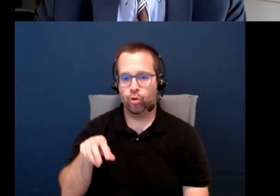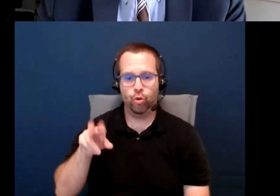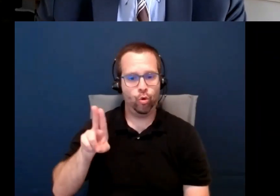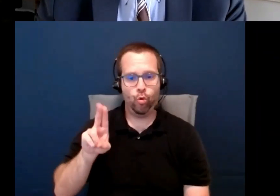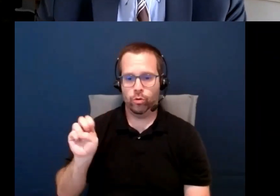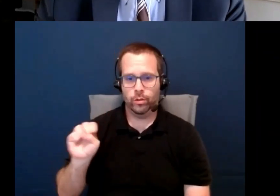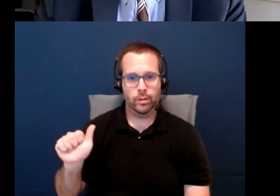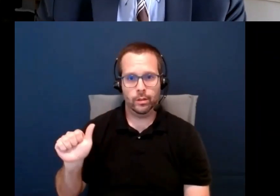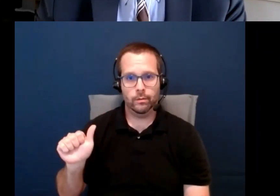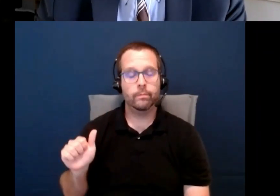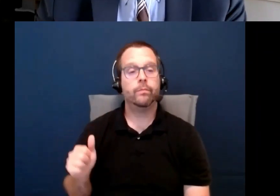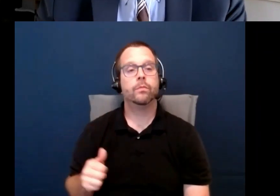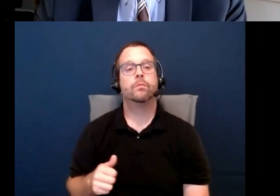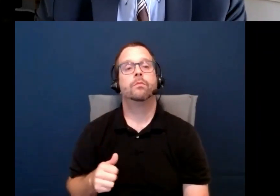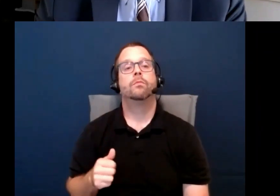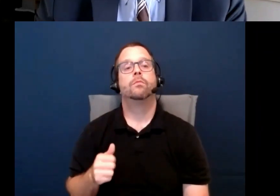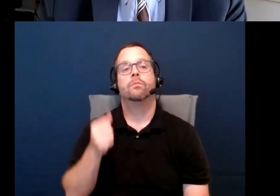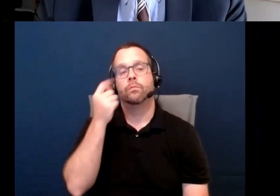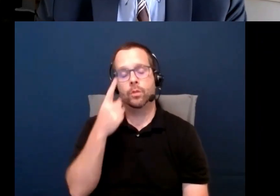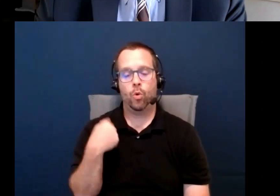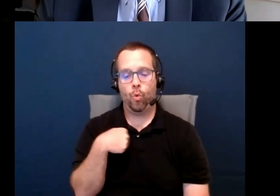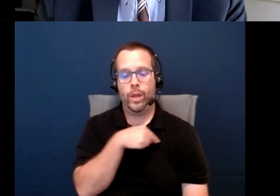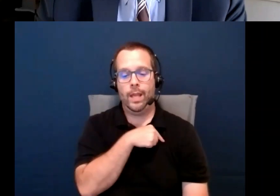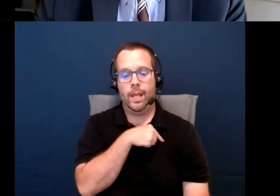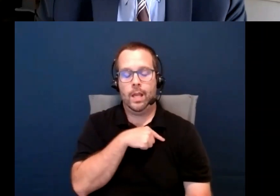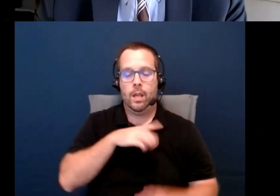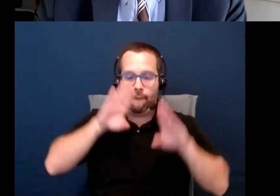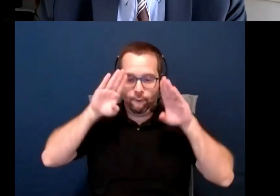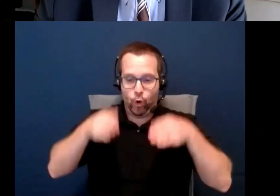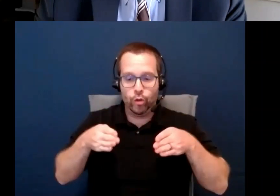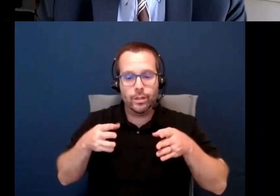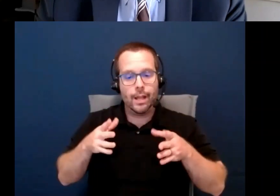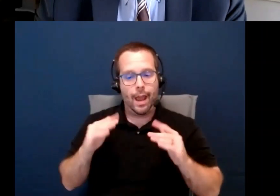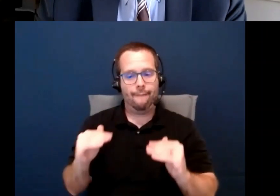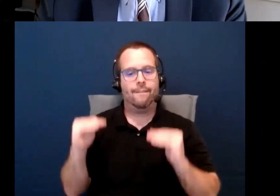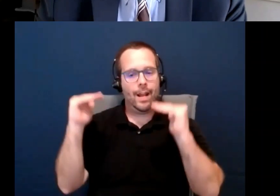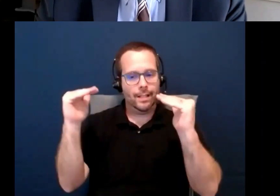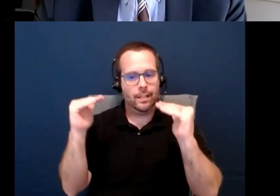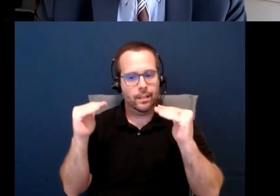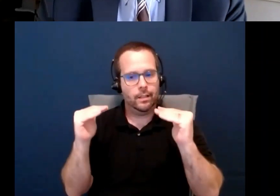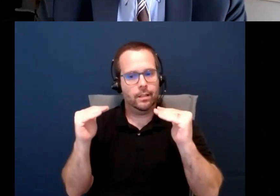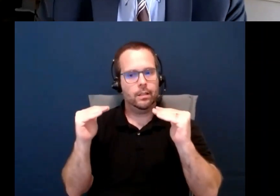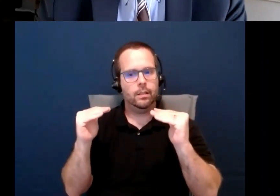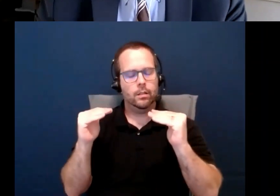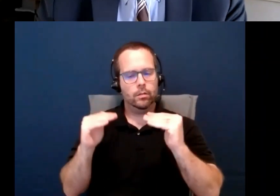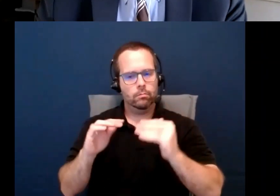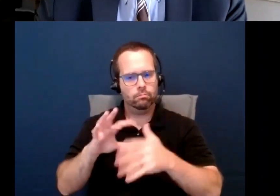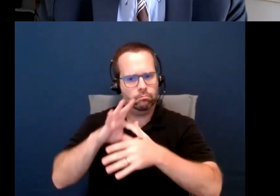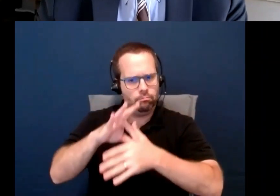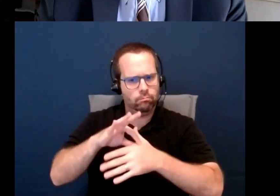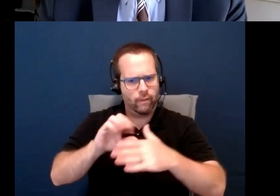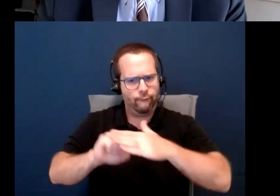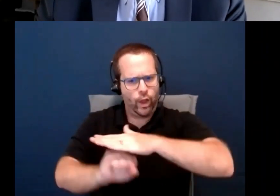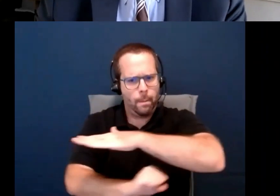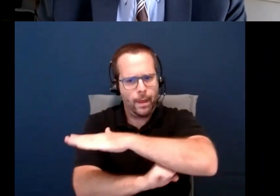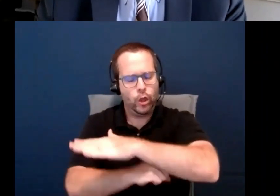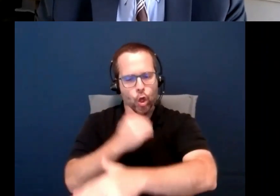We are oriented to advancing fundamental knowledge. We certainly like to have that work speak